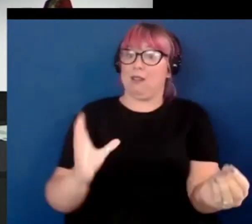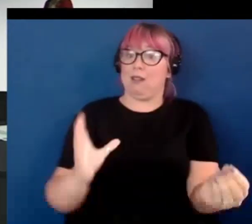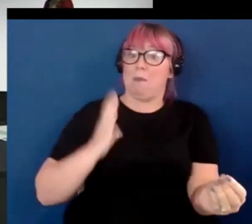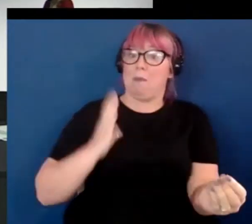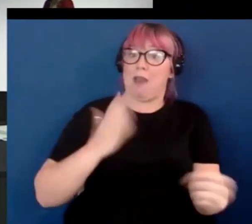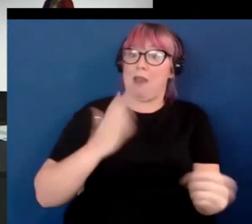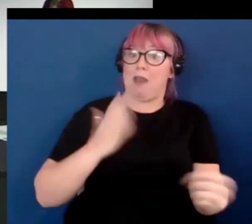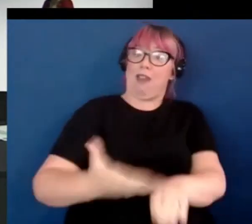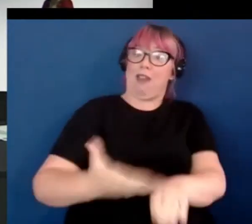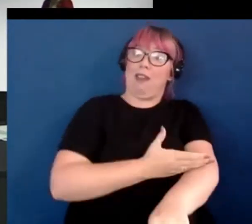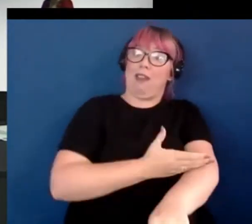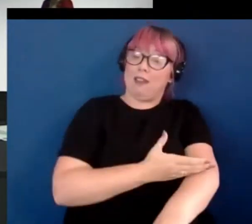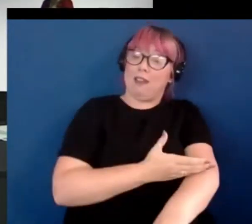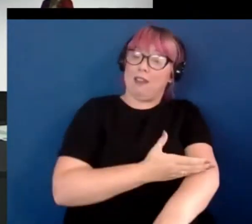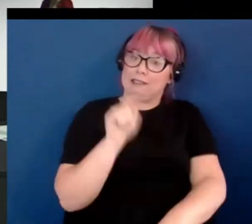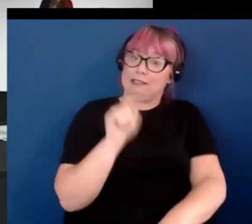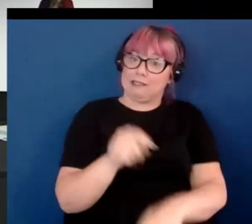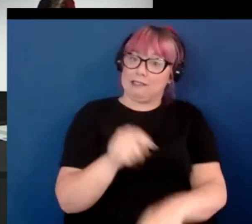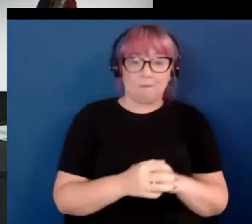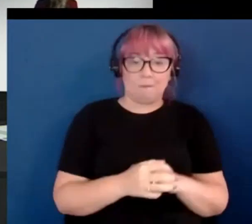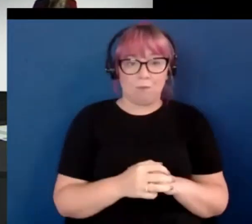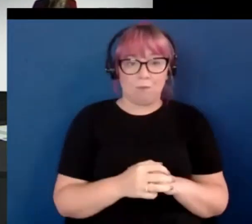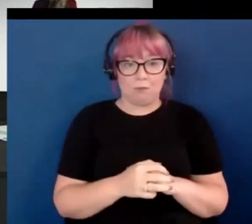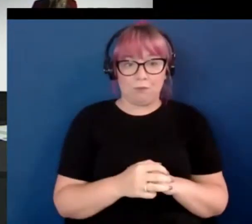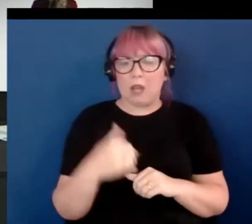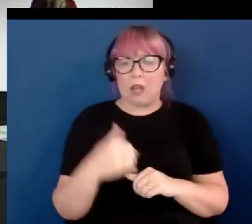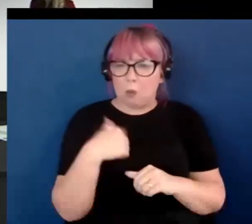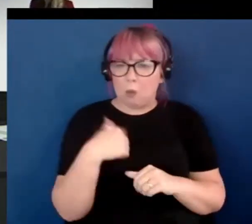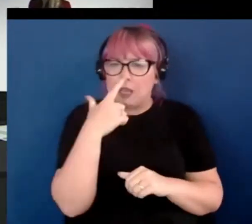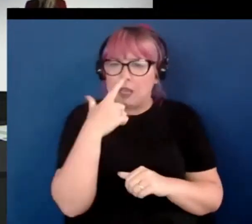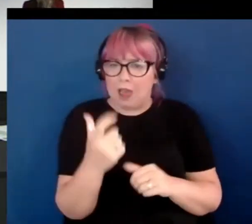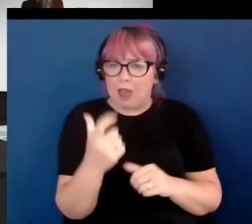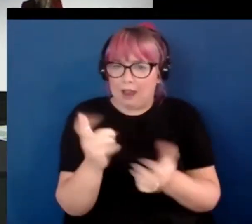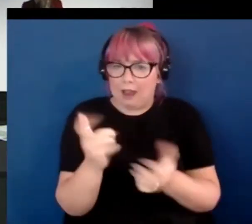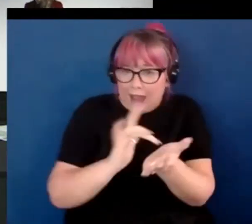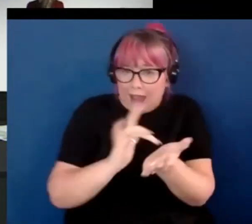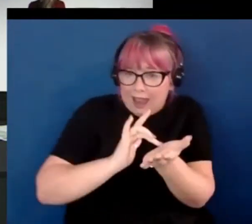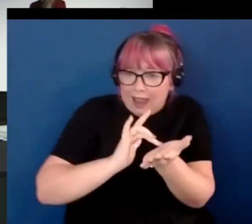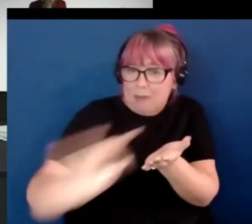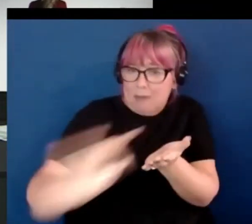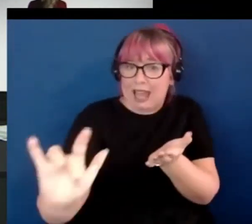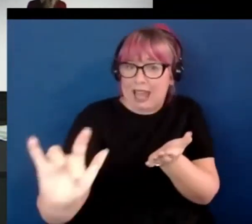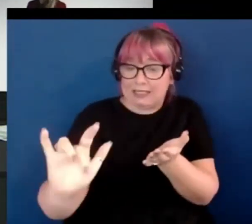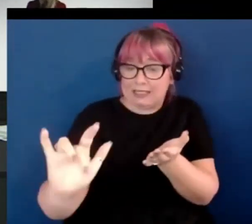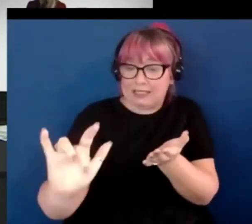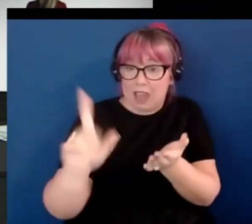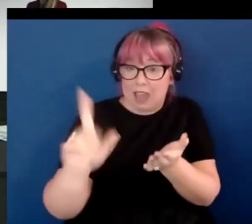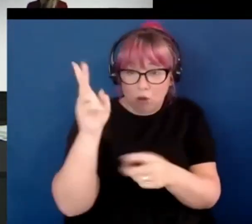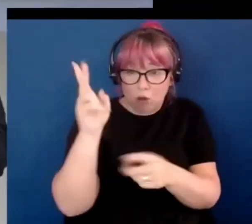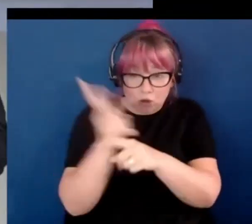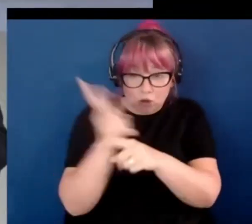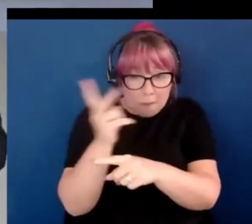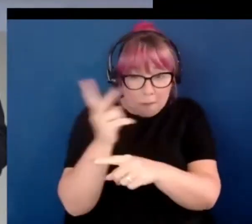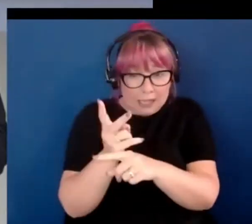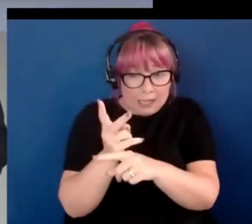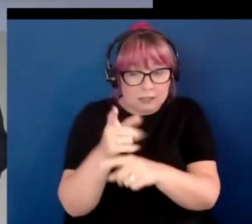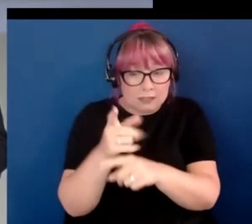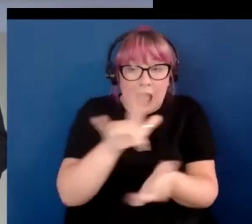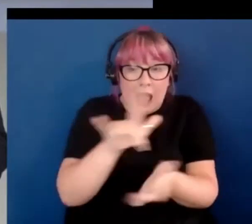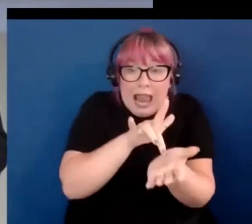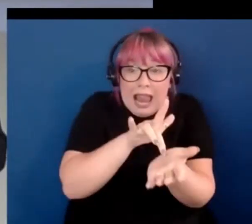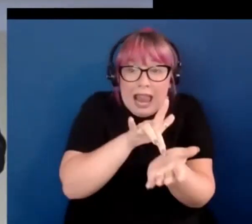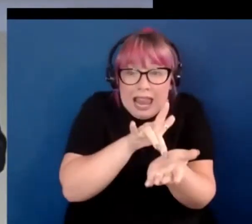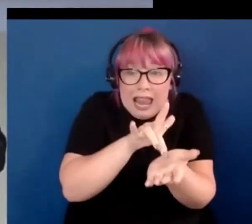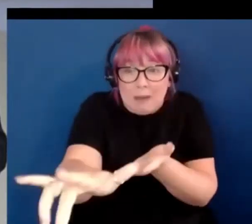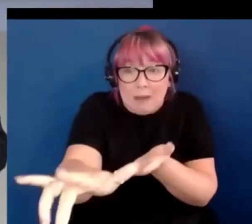We can eliminate poverty. I'm going to say that again because some people may have thought that I've misheard. We